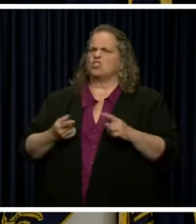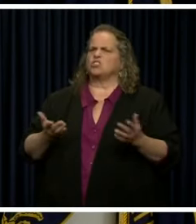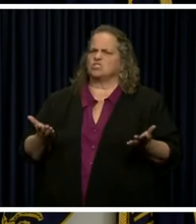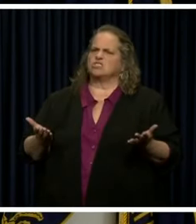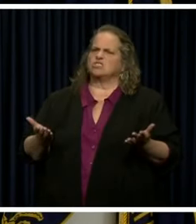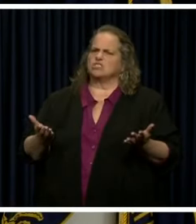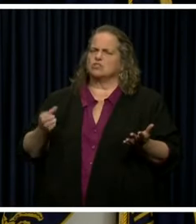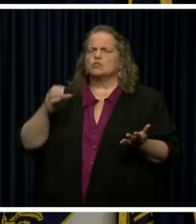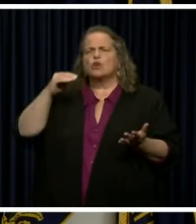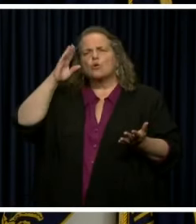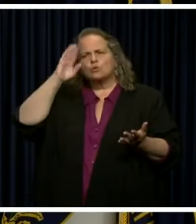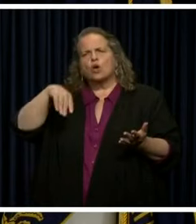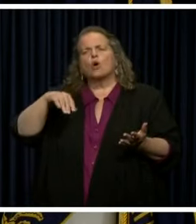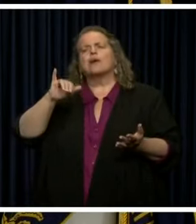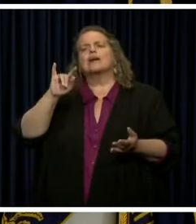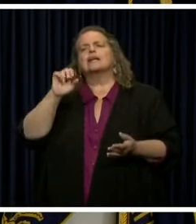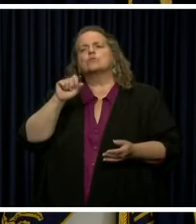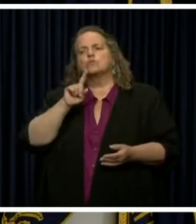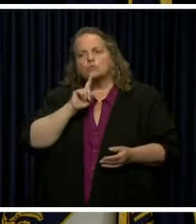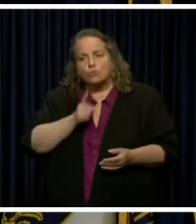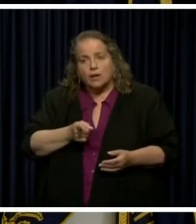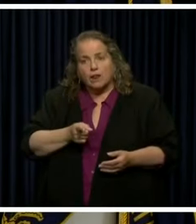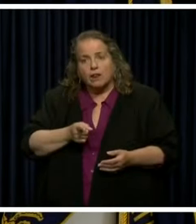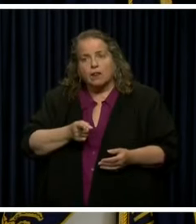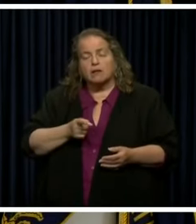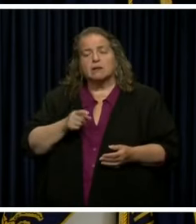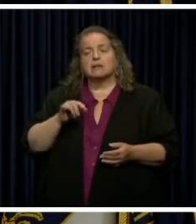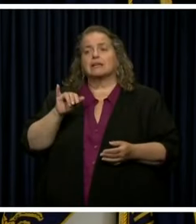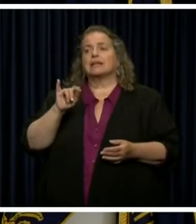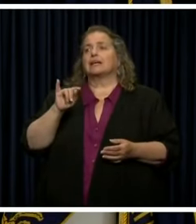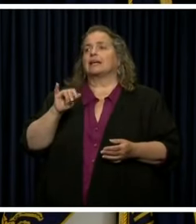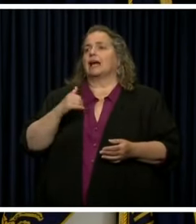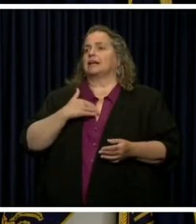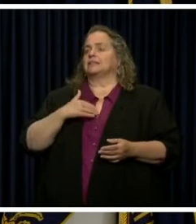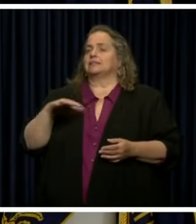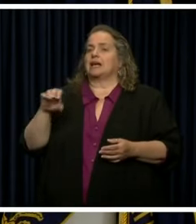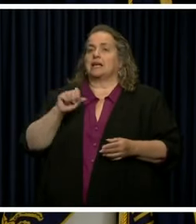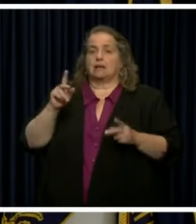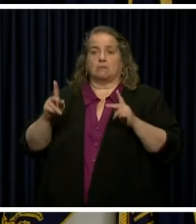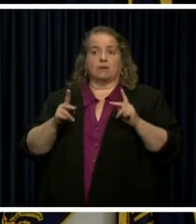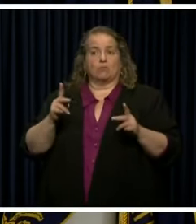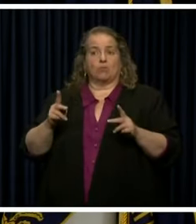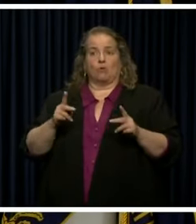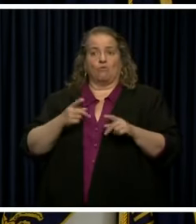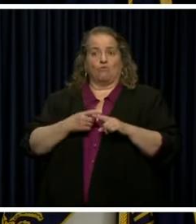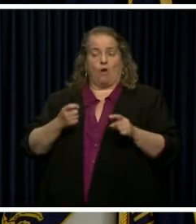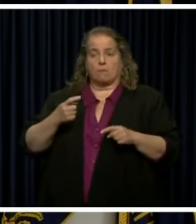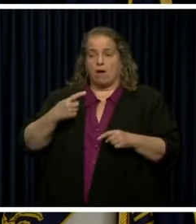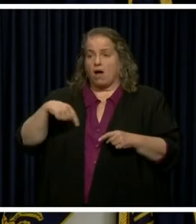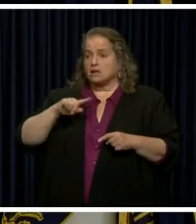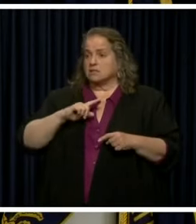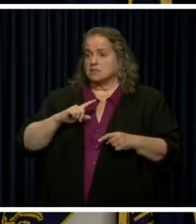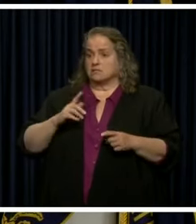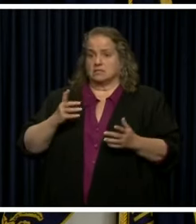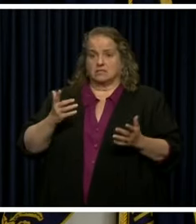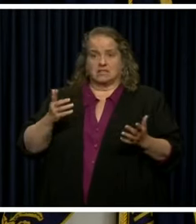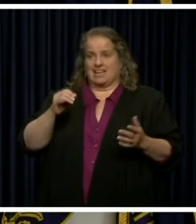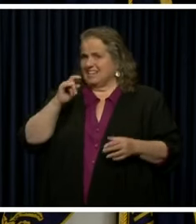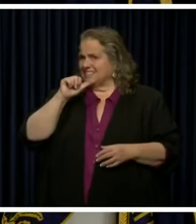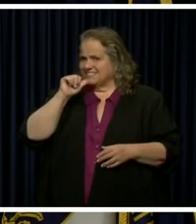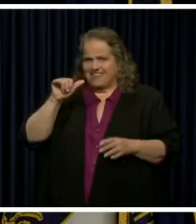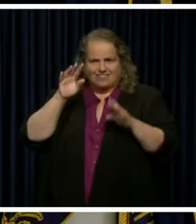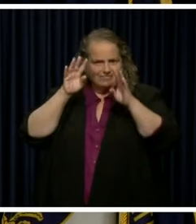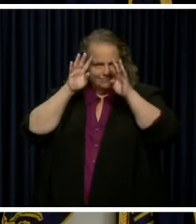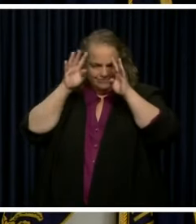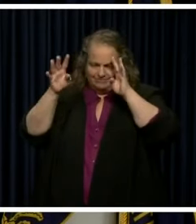let's remember that it's real. Let's remember that it's taken people from us, said and made up. It's